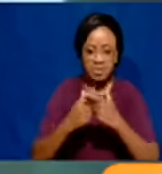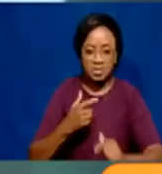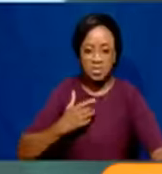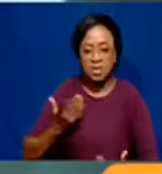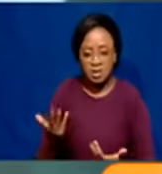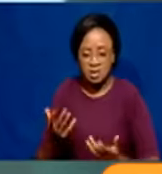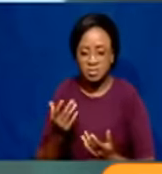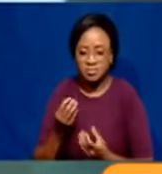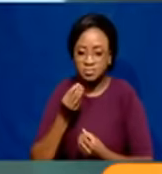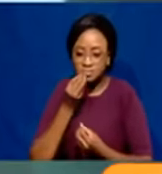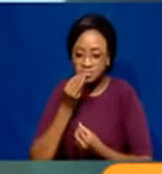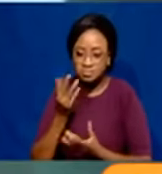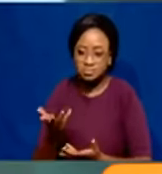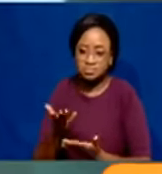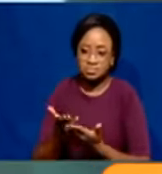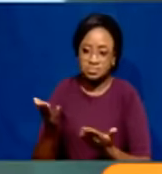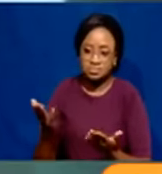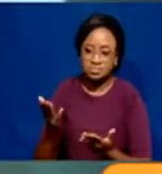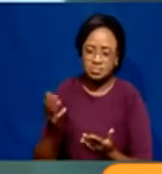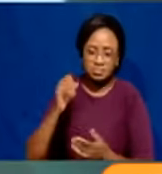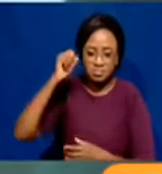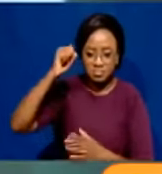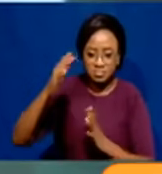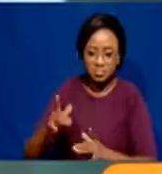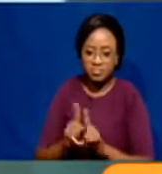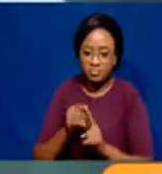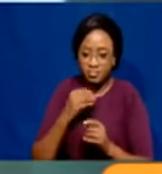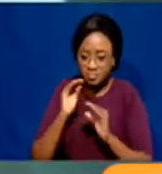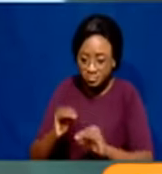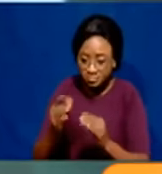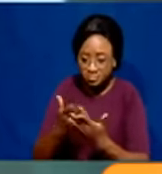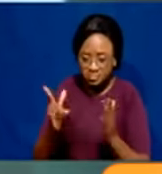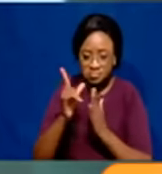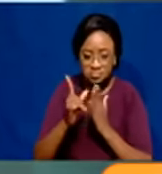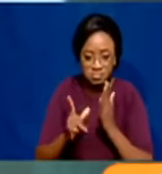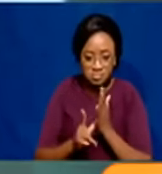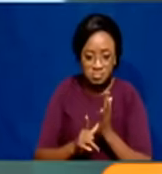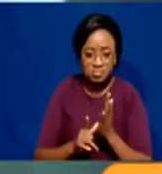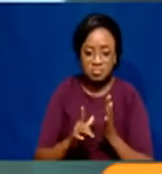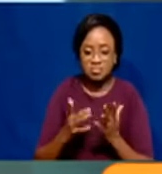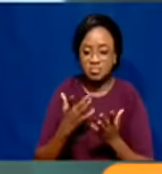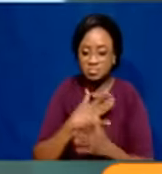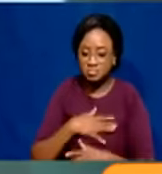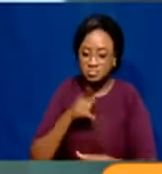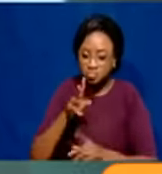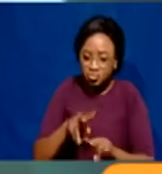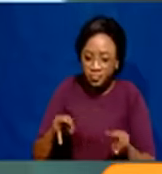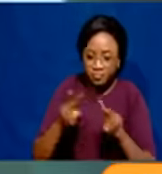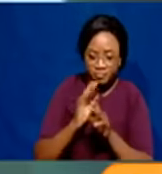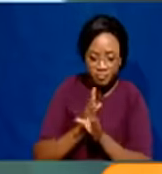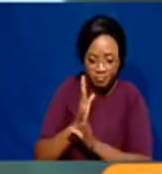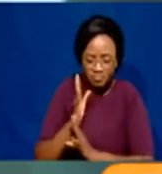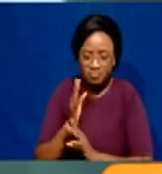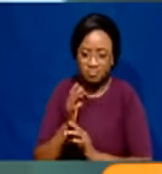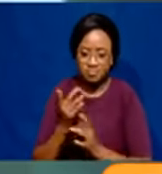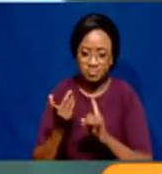base, assures them, and has some lessons to the young people about holding fast to their values, about perseverance,